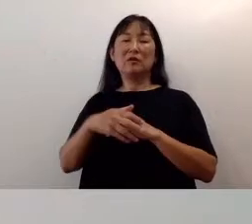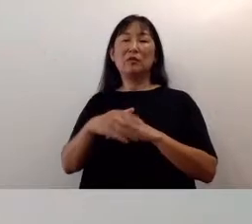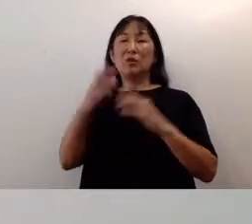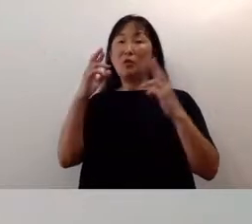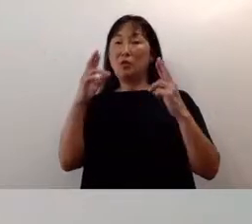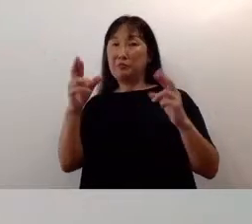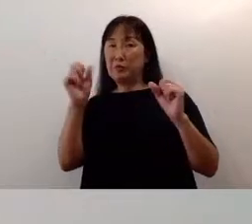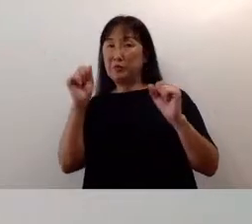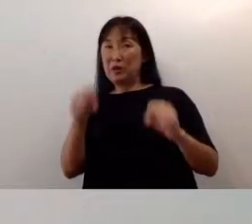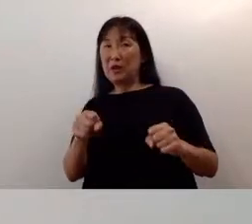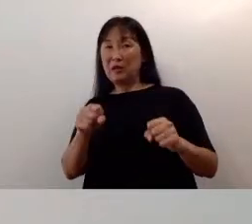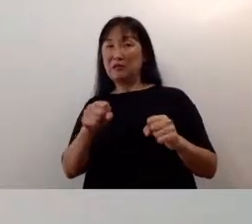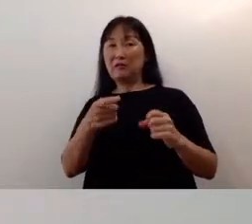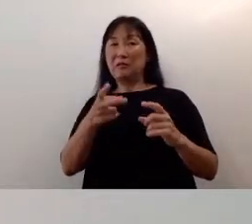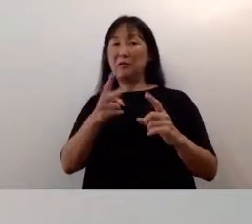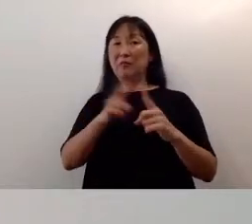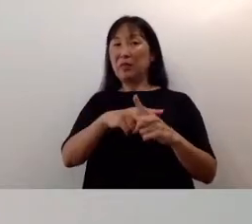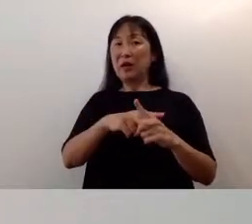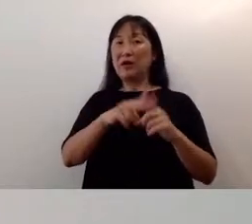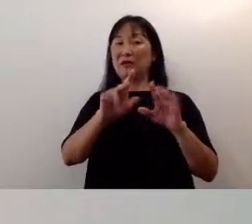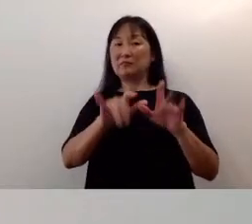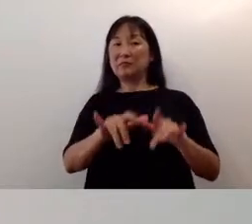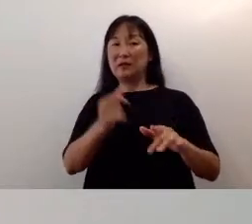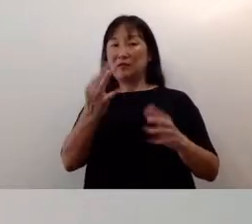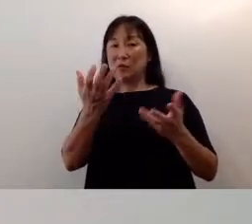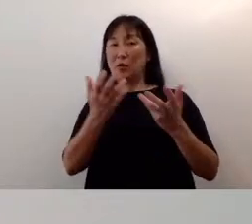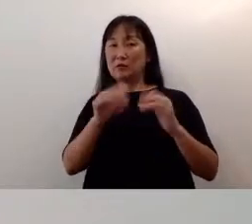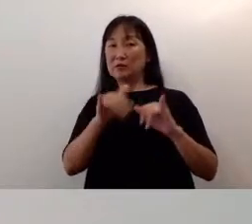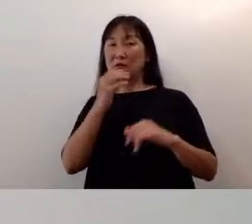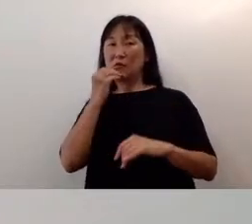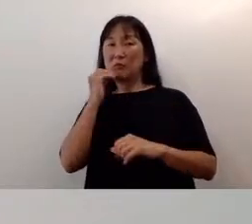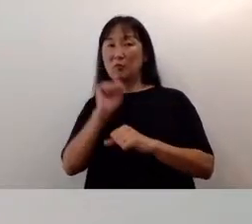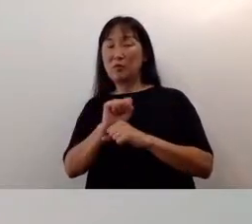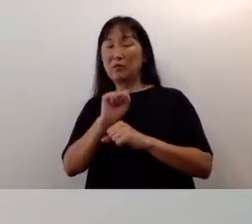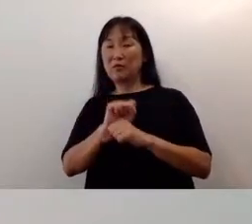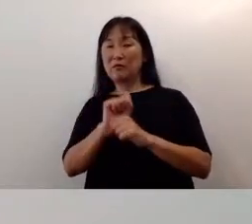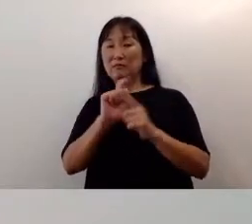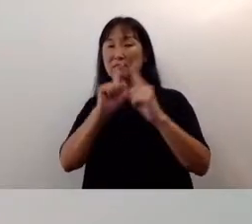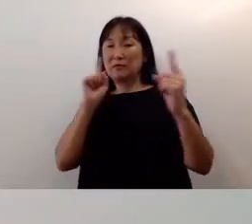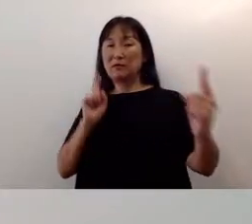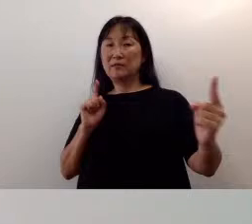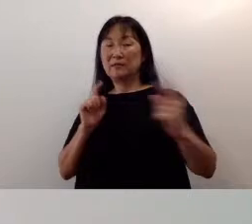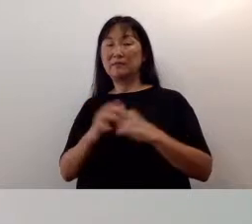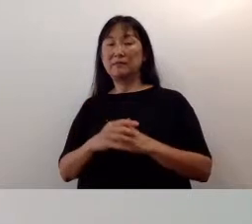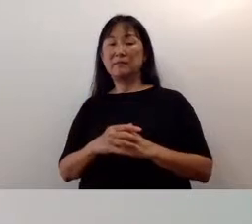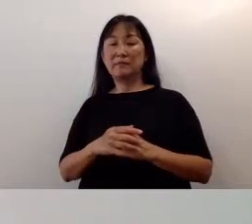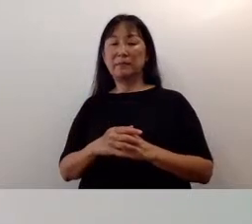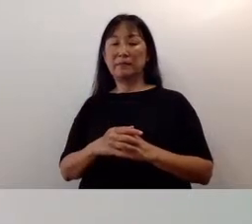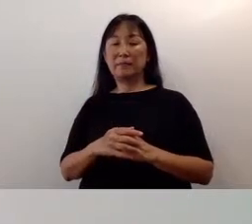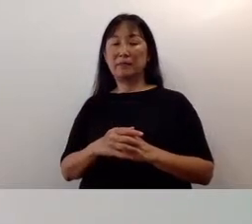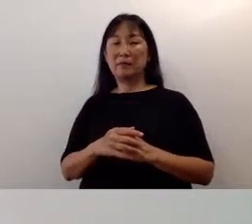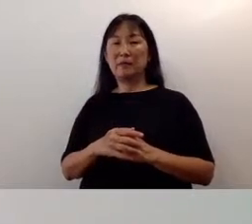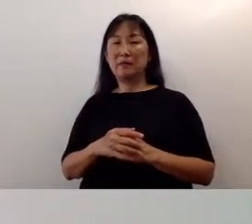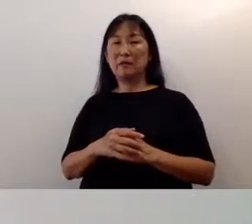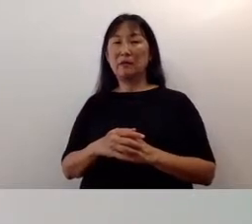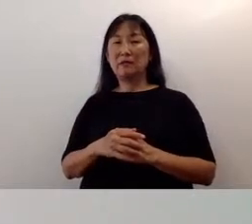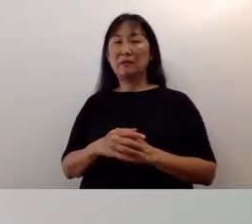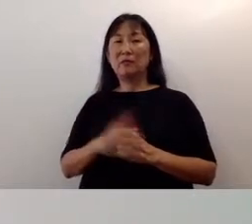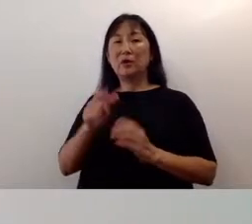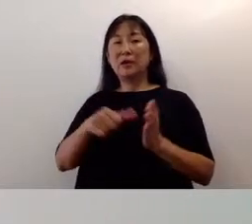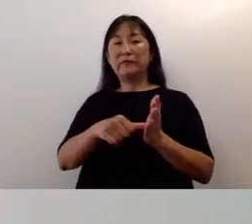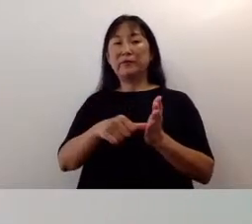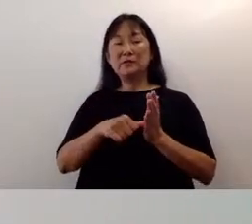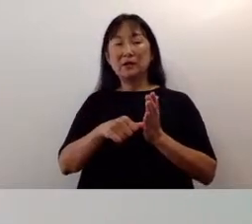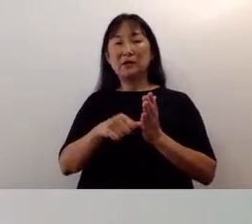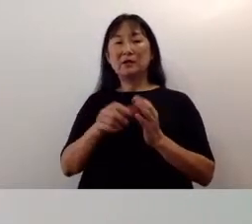head start on those requests. I want to emphasize one of the things that the memo contained from the